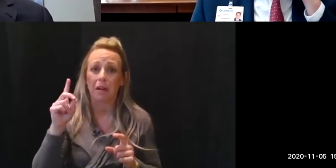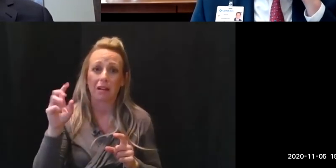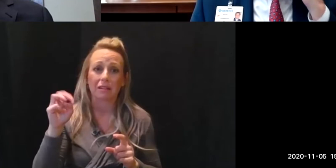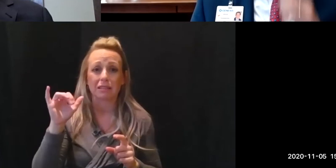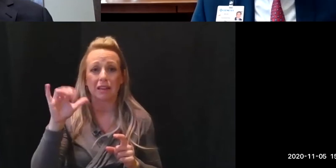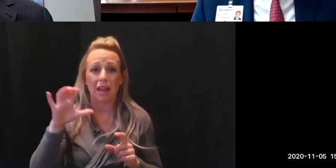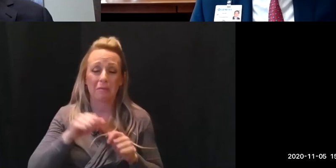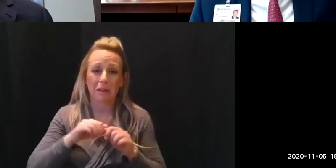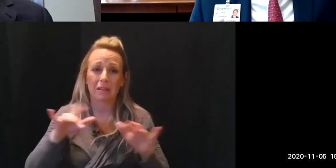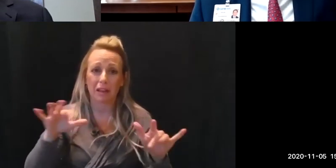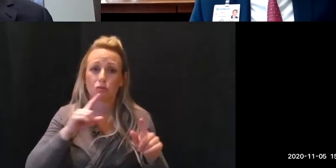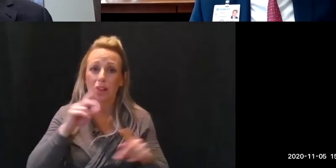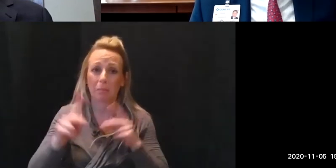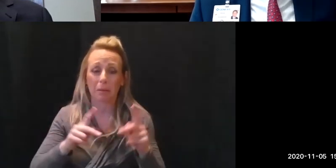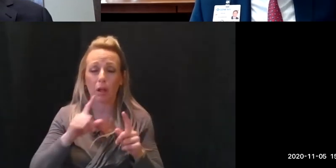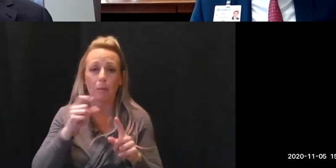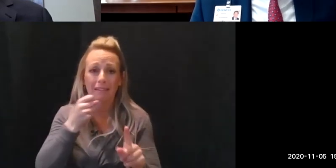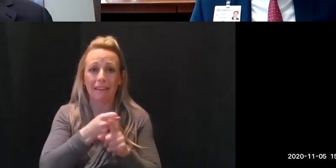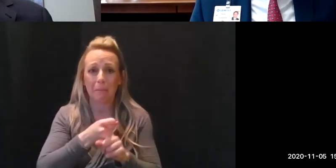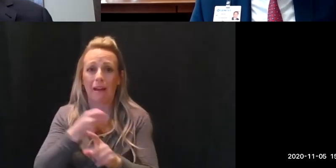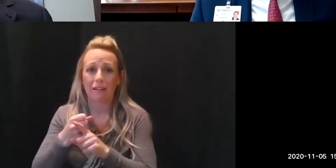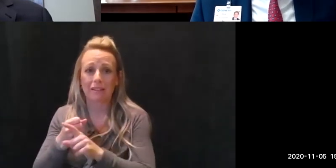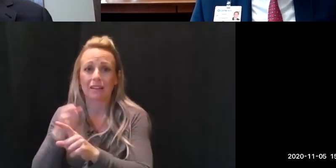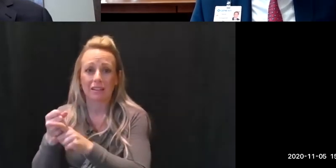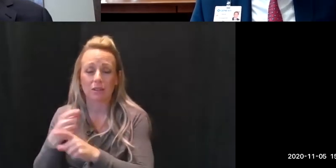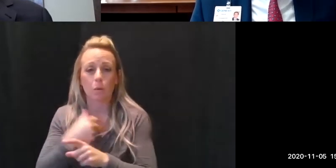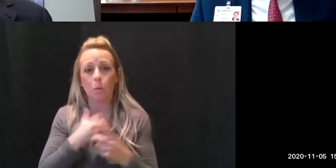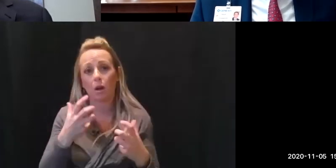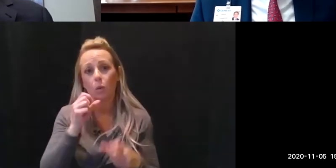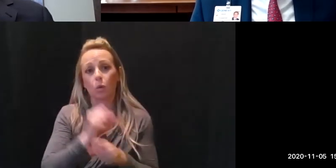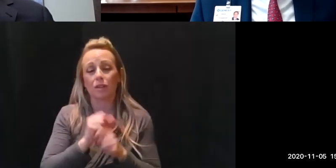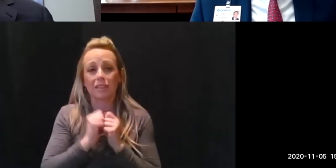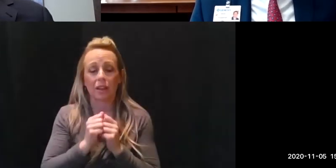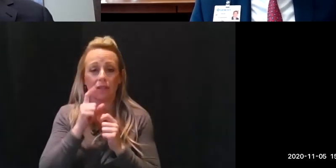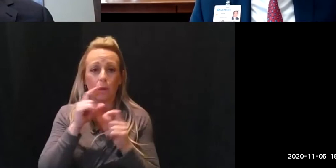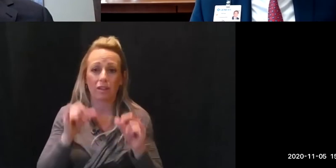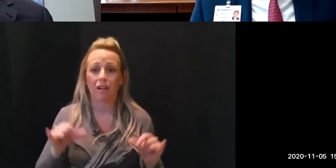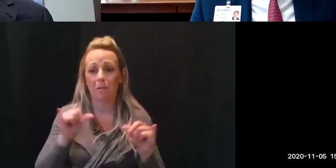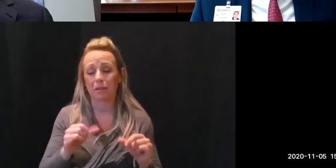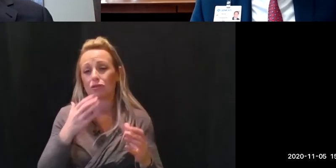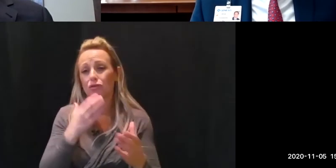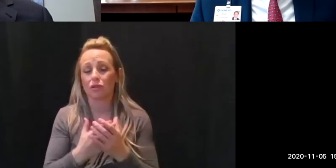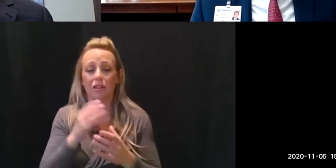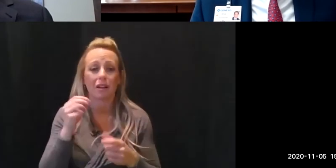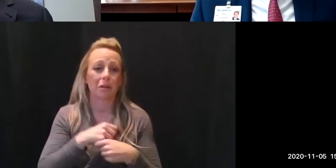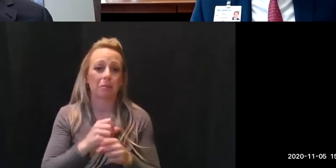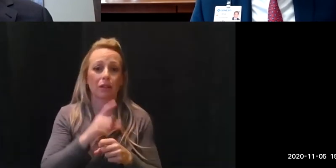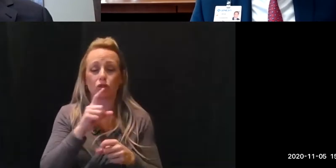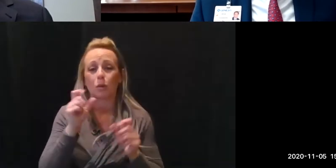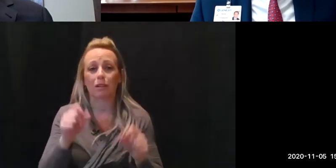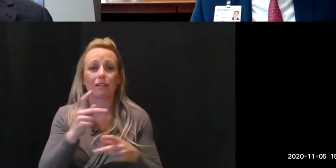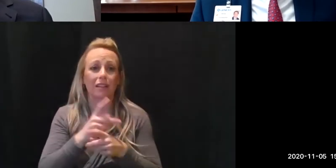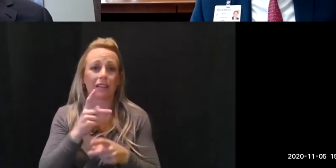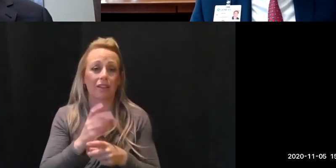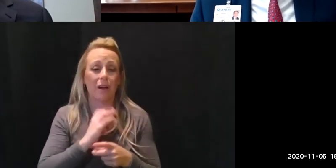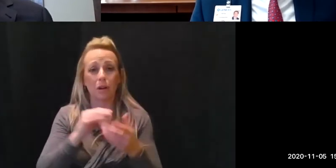impacted and affected. And so we want to work together toward the common good to make sure that we can take great care of our community and